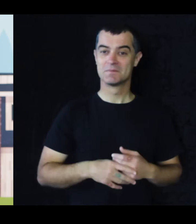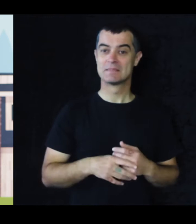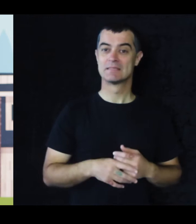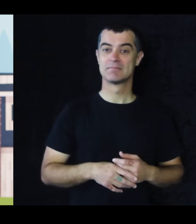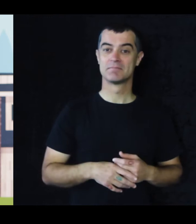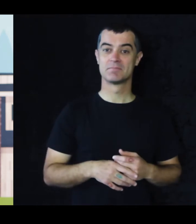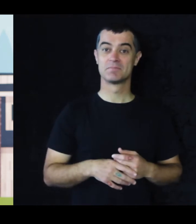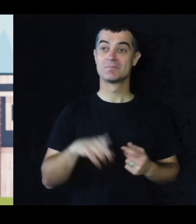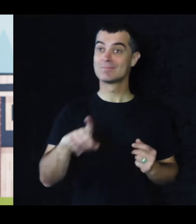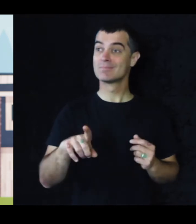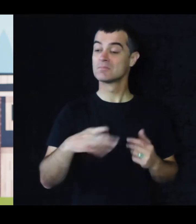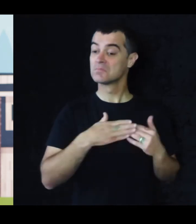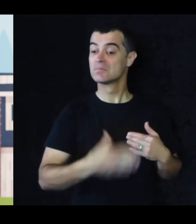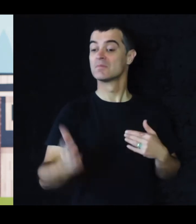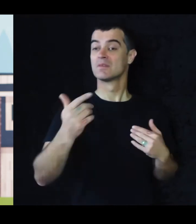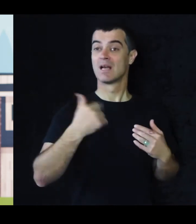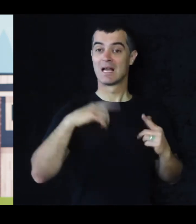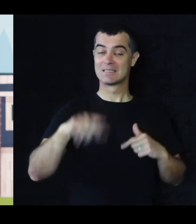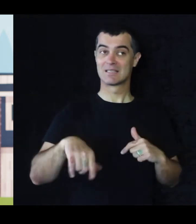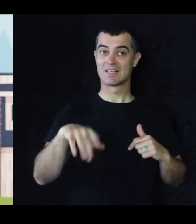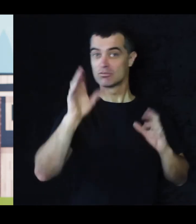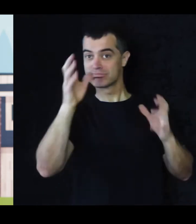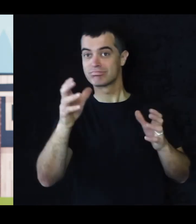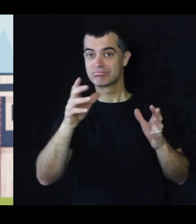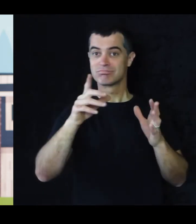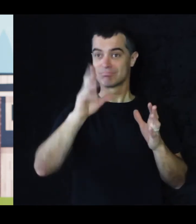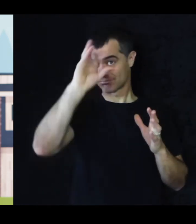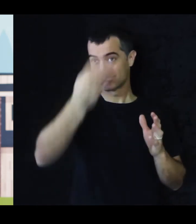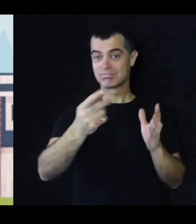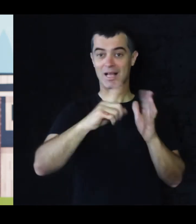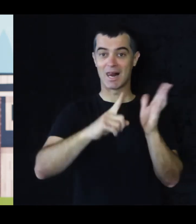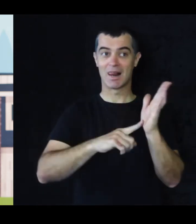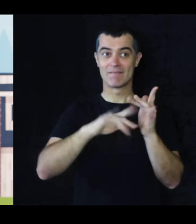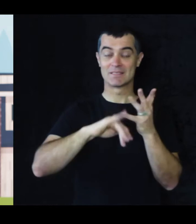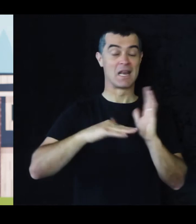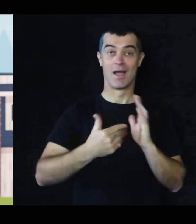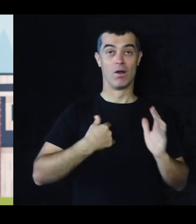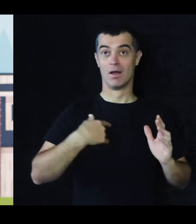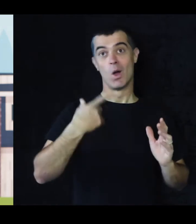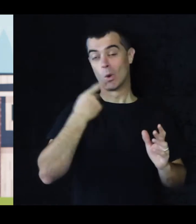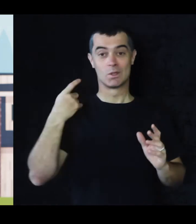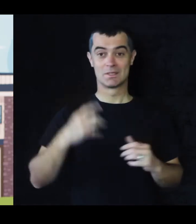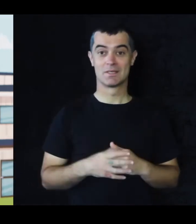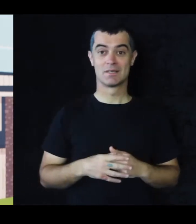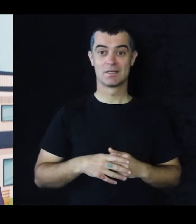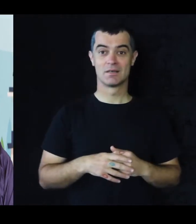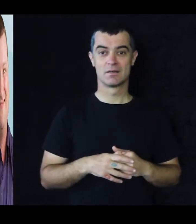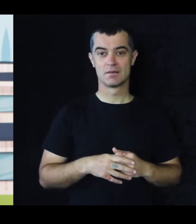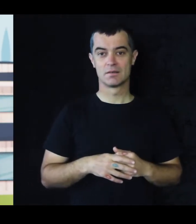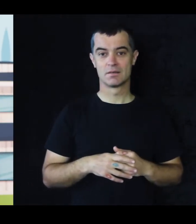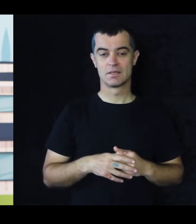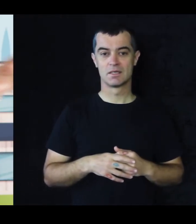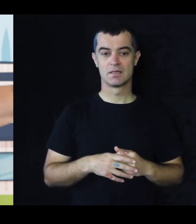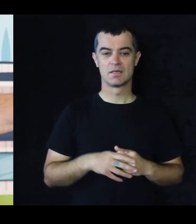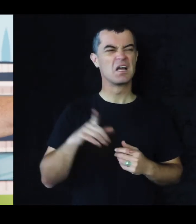it. And from that time I started to like Elvis. And now I'm hooked on him. There was